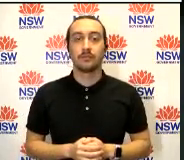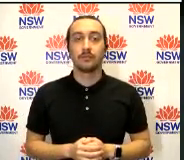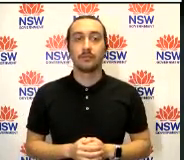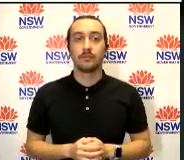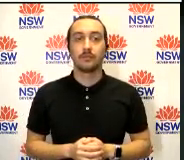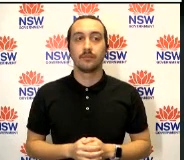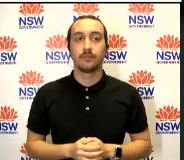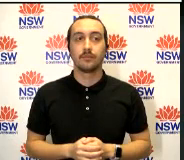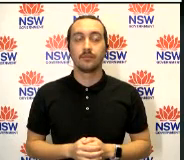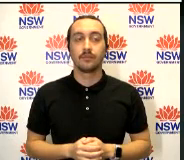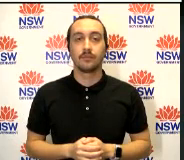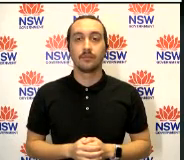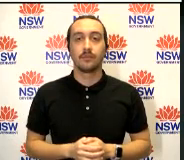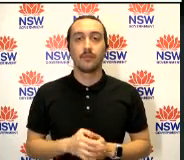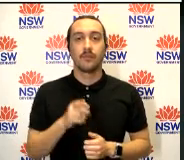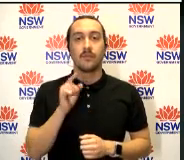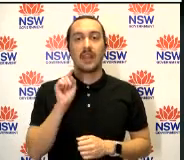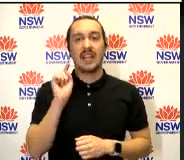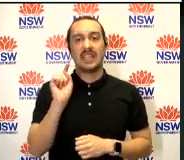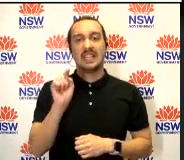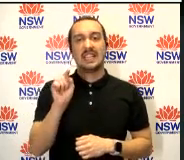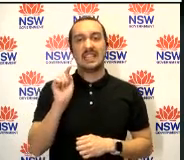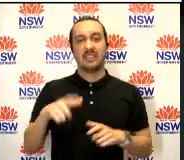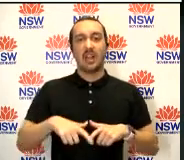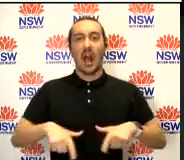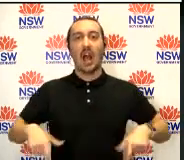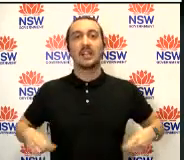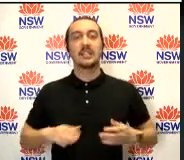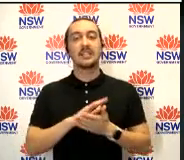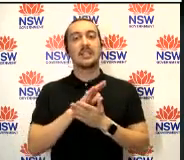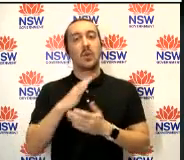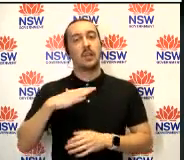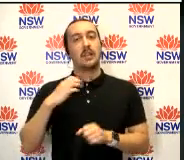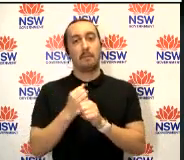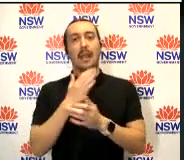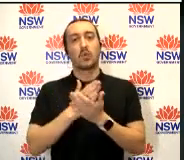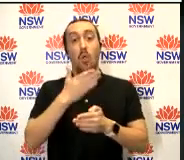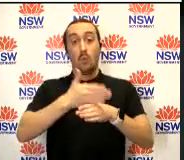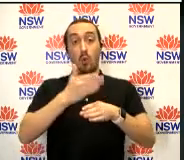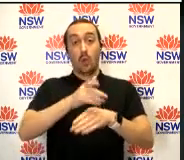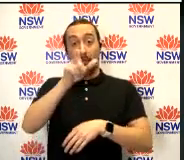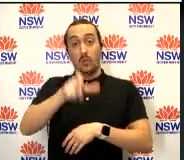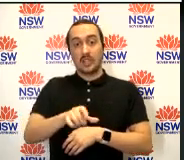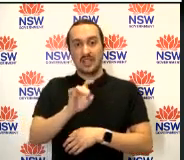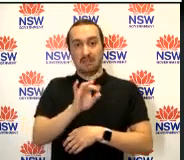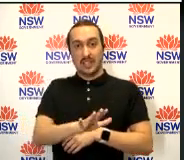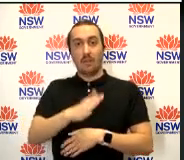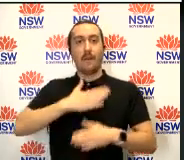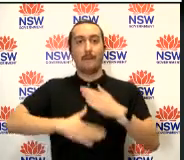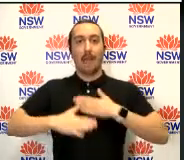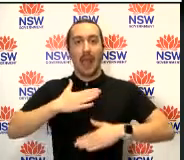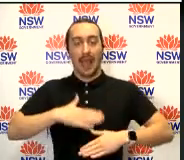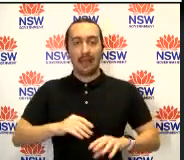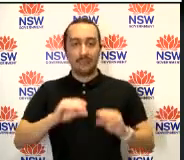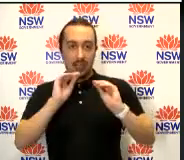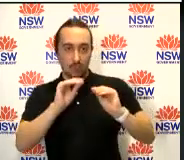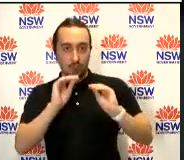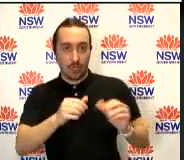These systems rely heavily on the worker behaviour to ensure effectiveness and often fails due to incorrect setup or